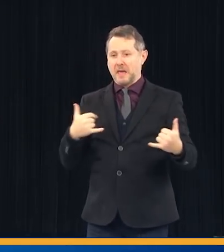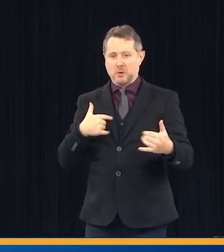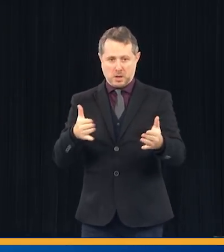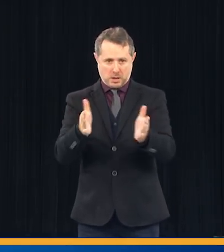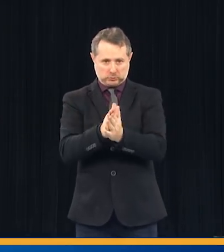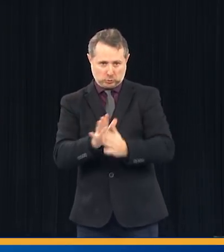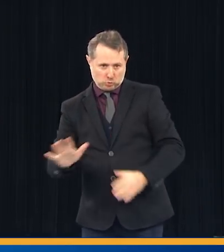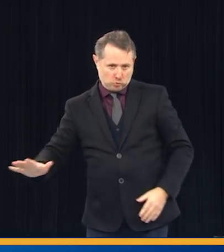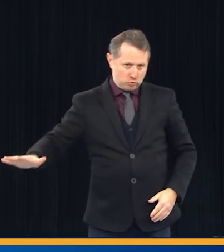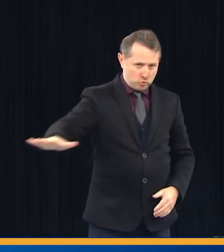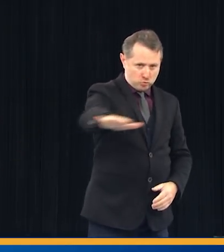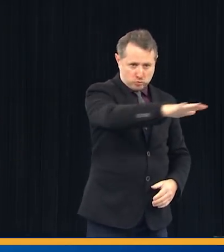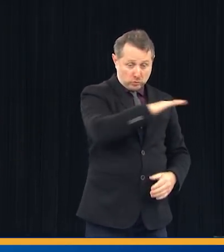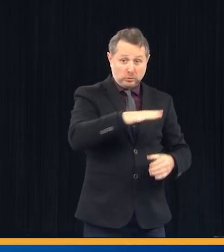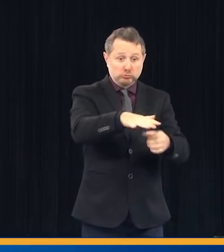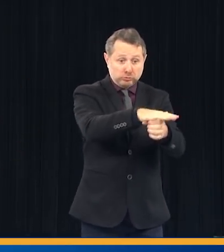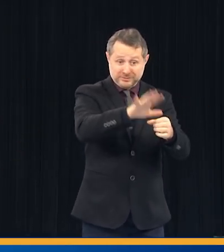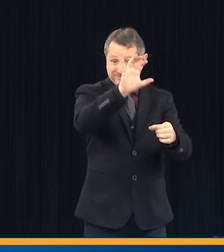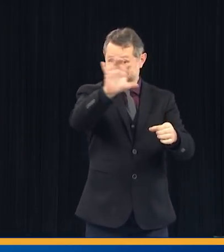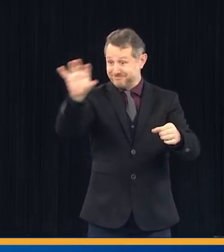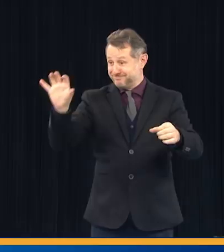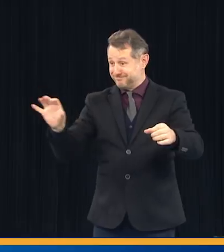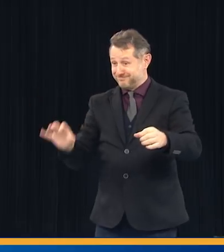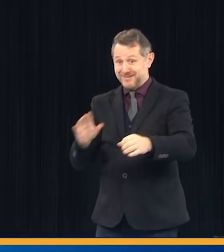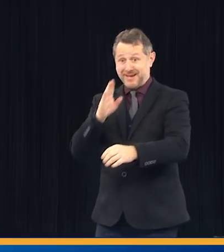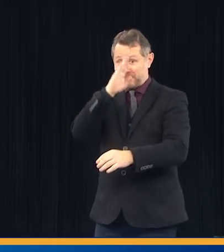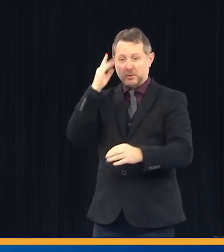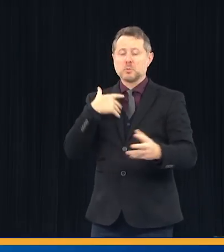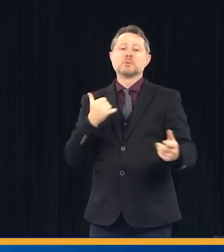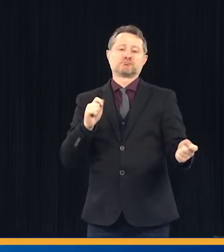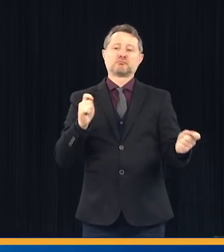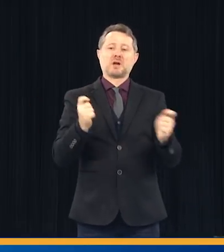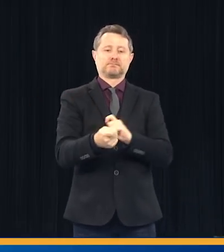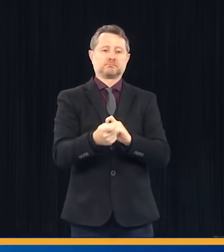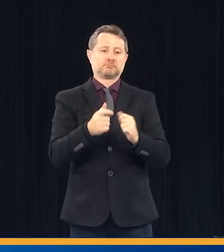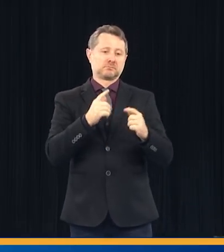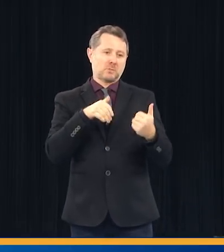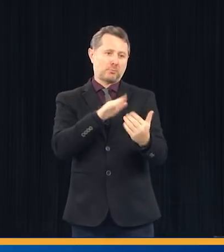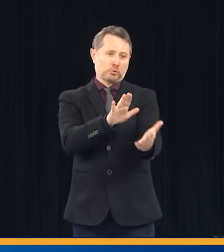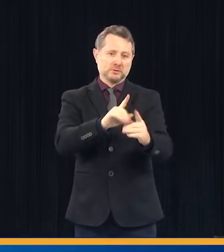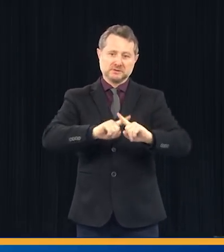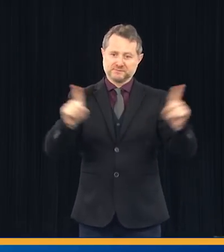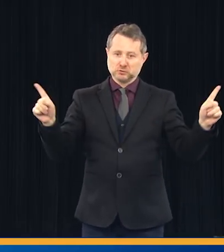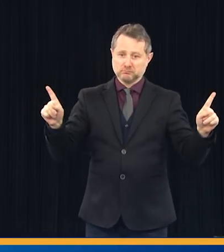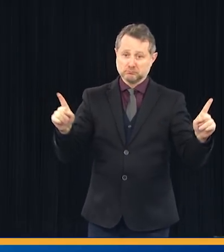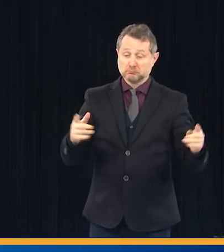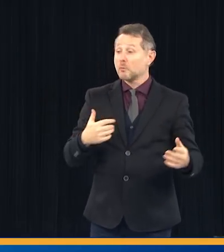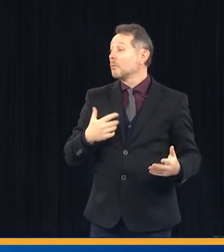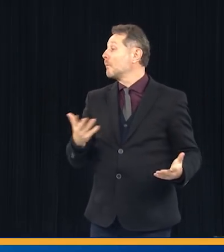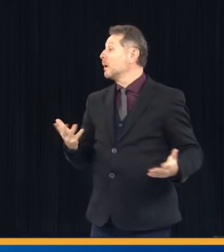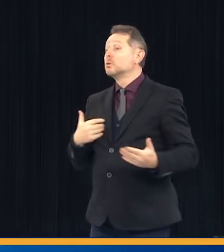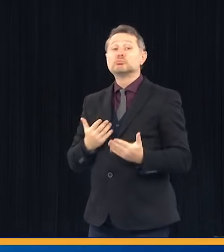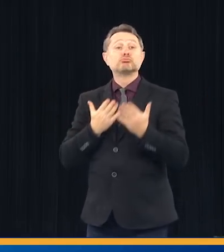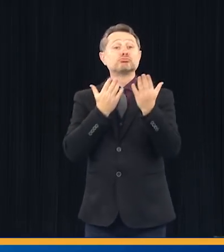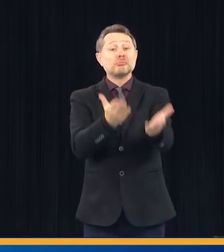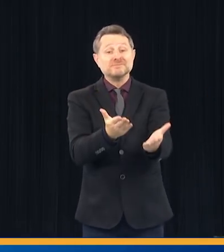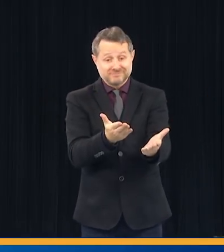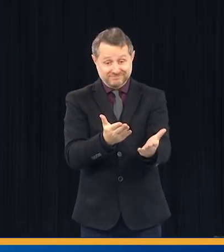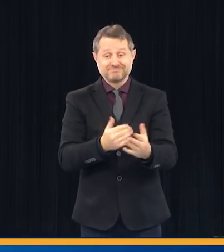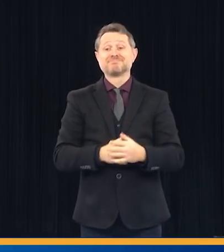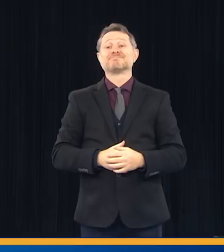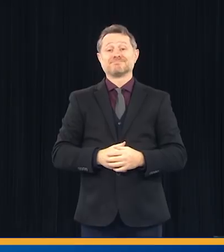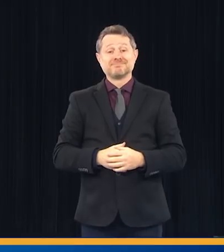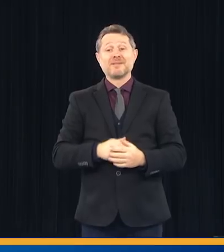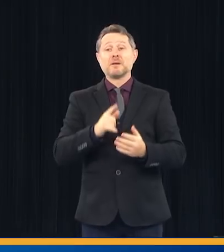systems to change their orientation and operate and plan as if that system is